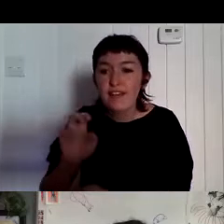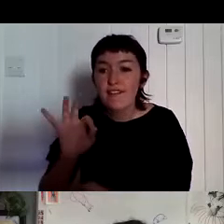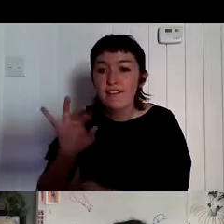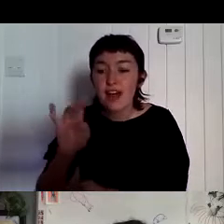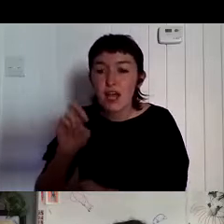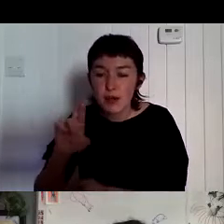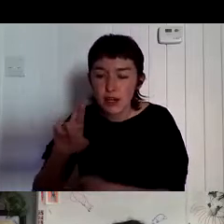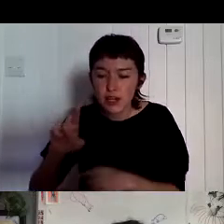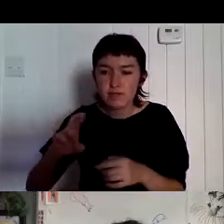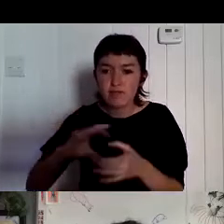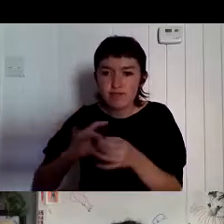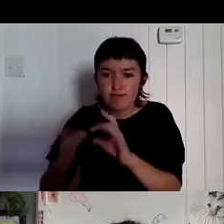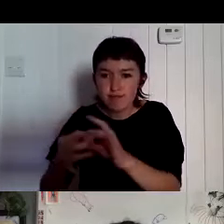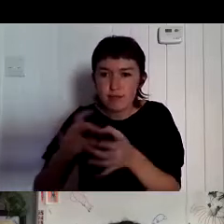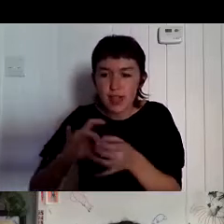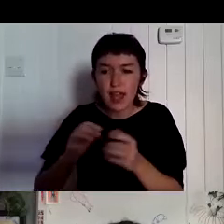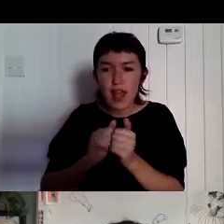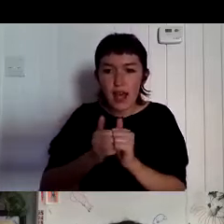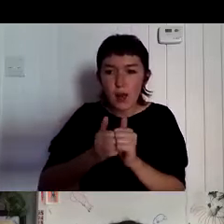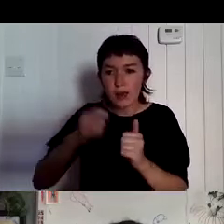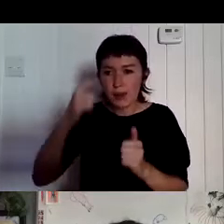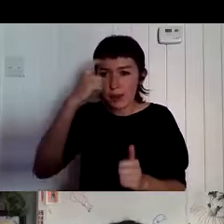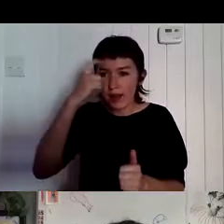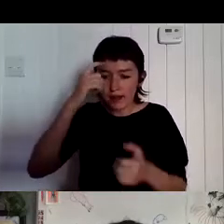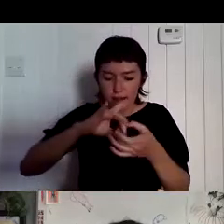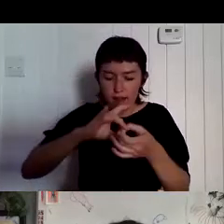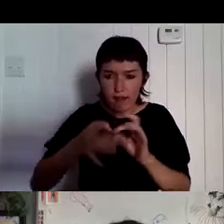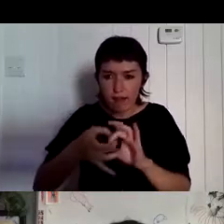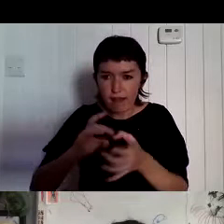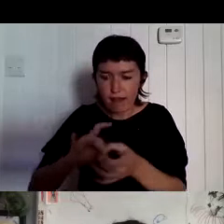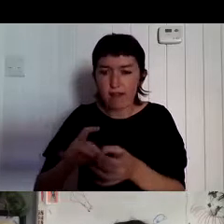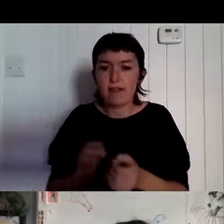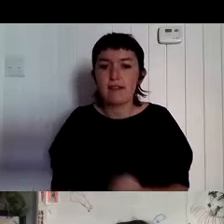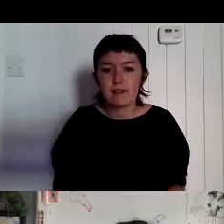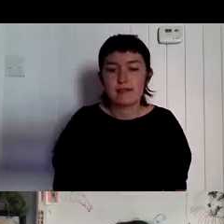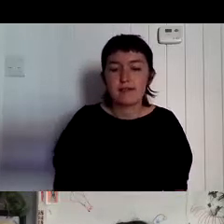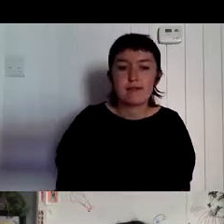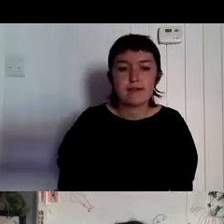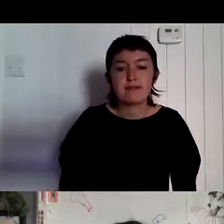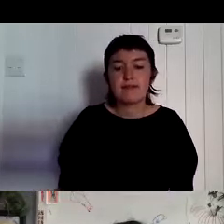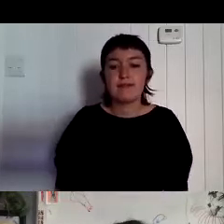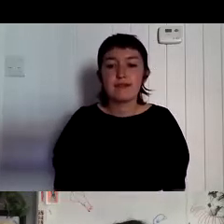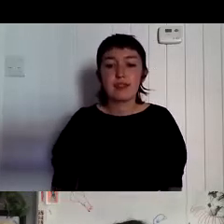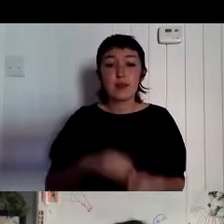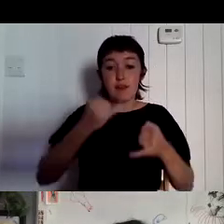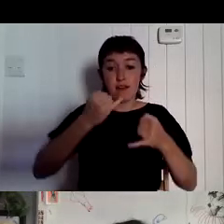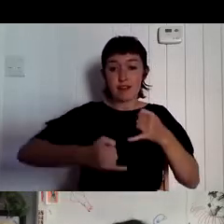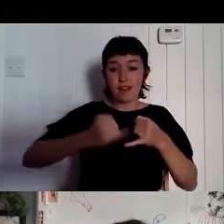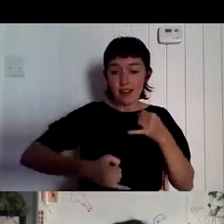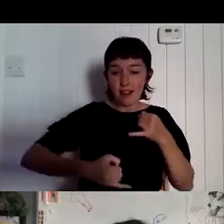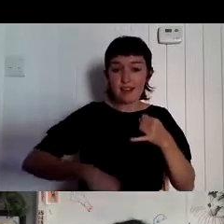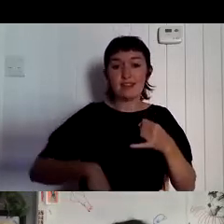to itself. So that's one other really cool type of MRI. And then lastly, another one that we use a lot in my